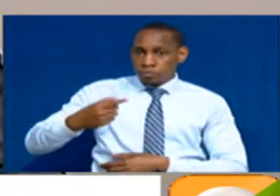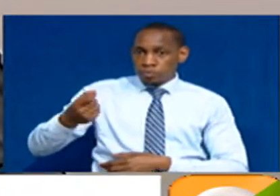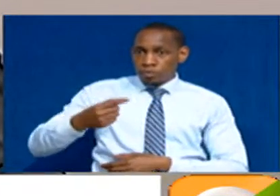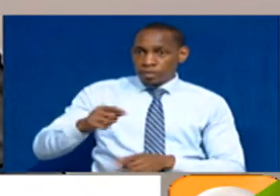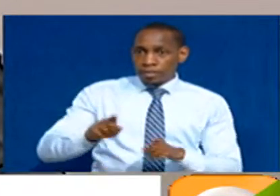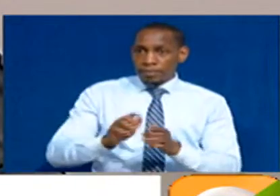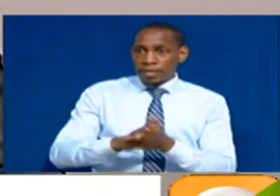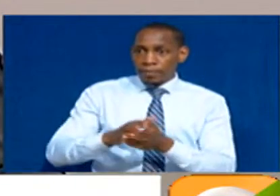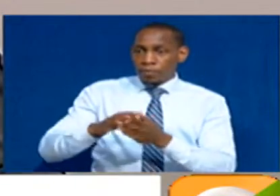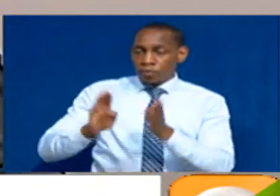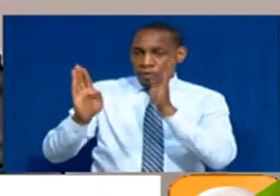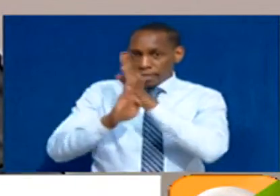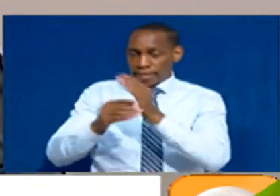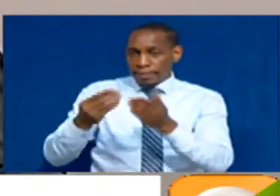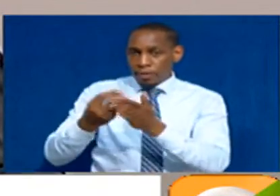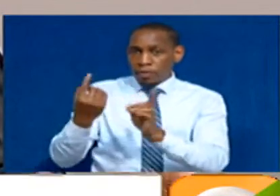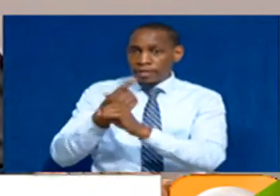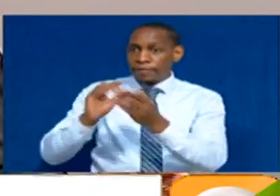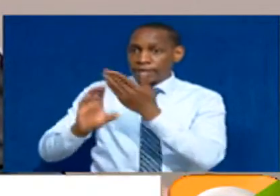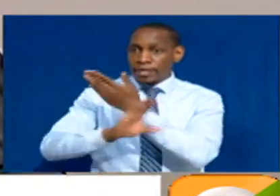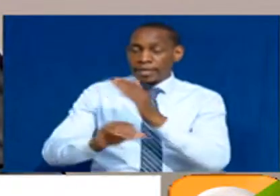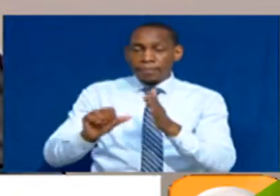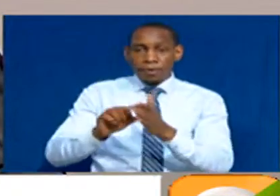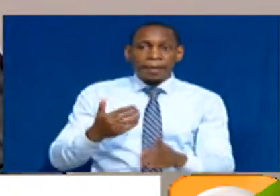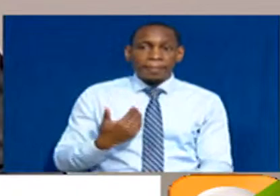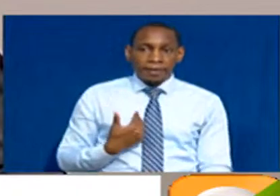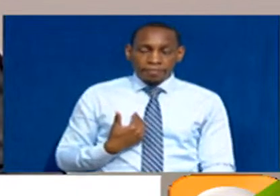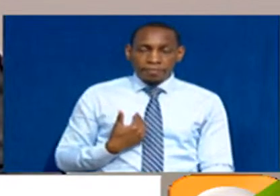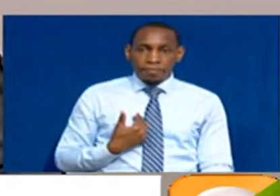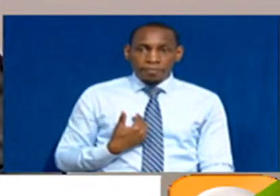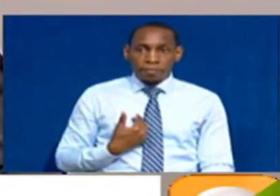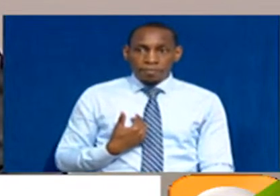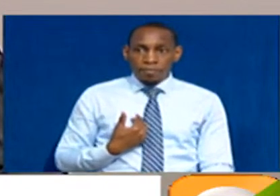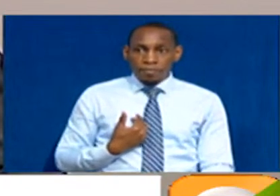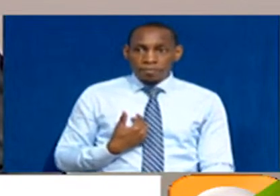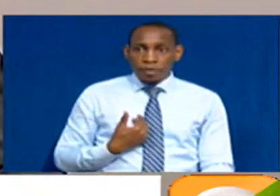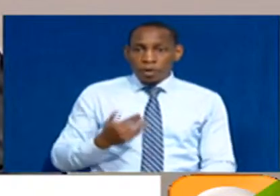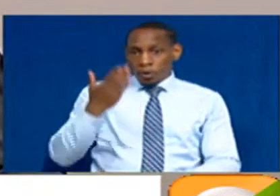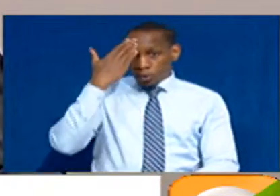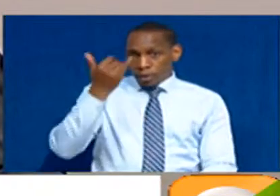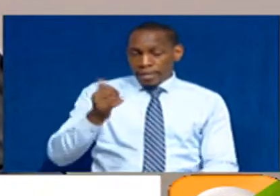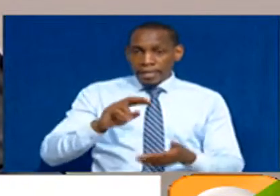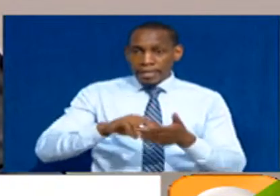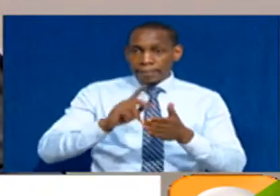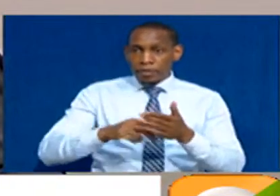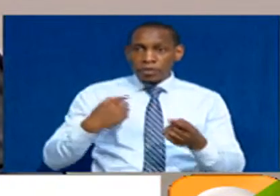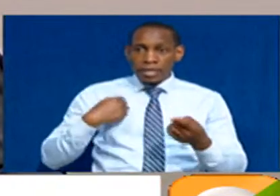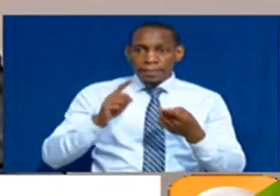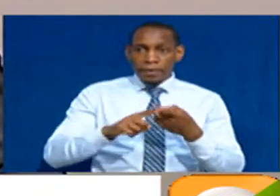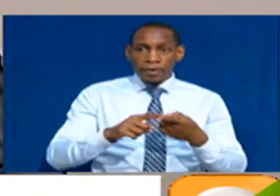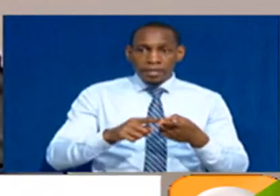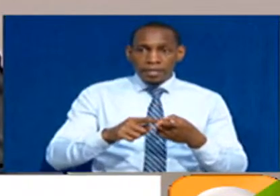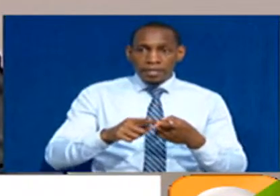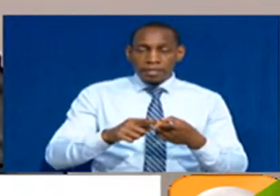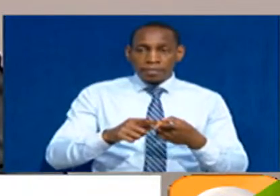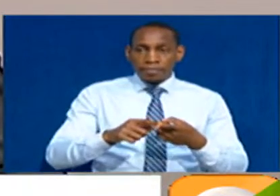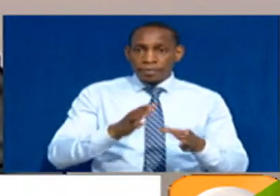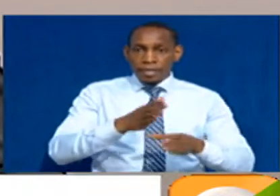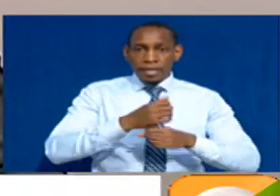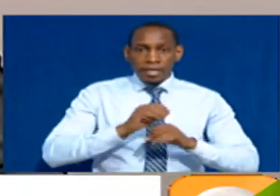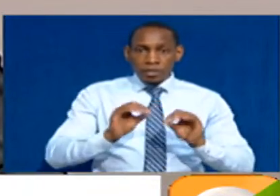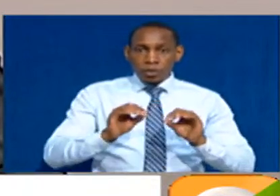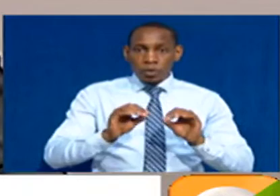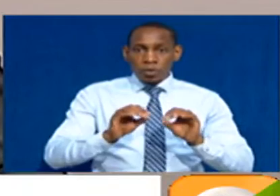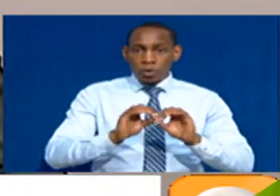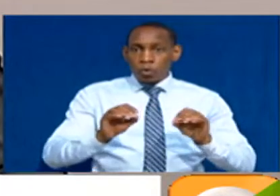in another system or in another country, I think there's a problem there for me. Because it means, number one, you don't even trust the systems that you are